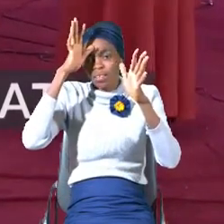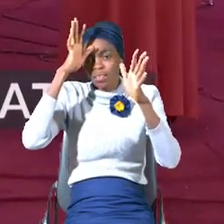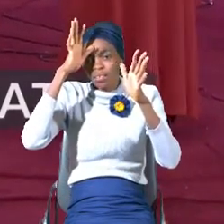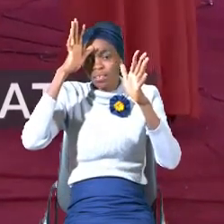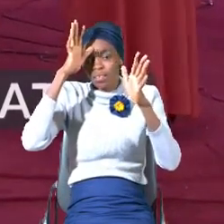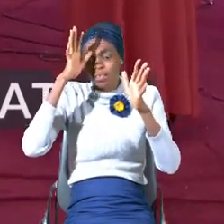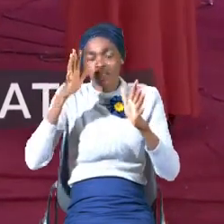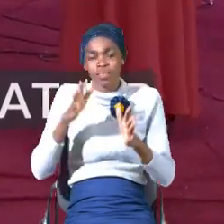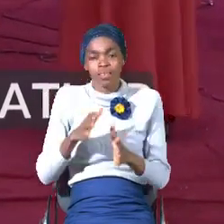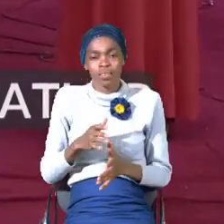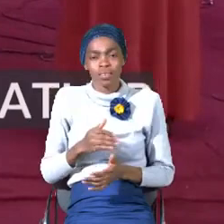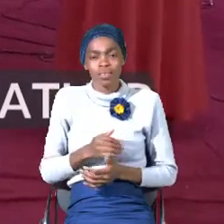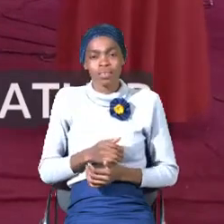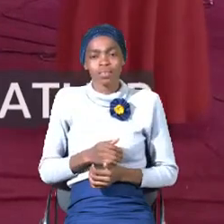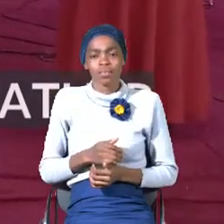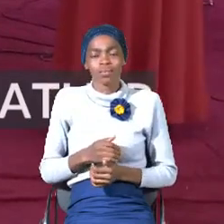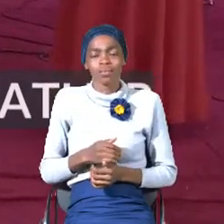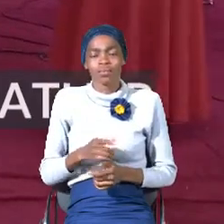God, prepare me